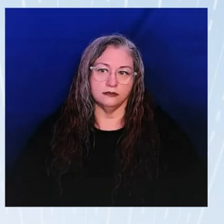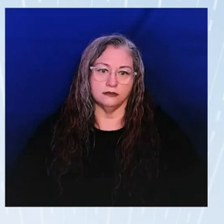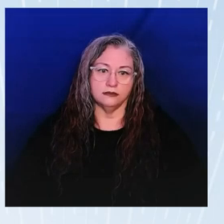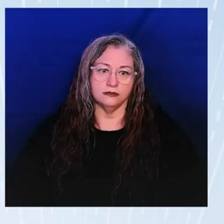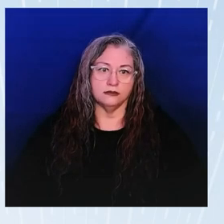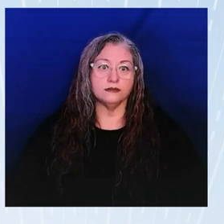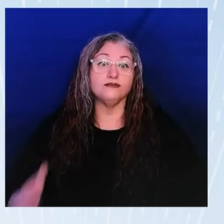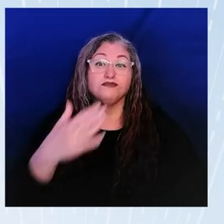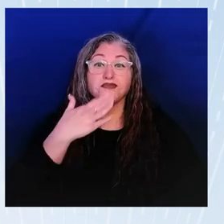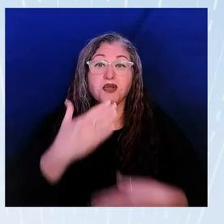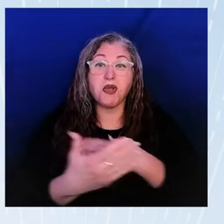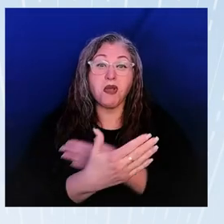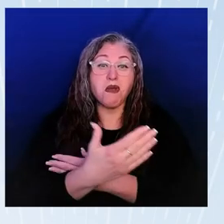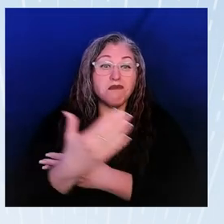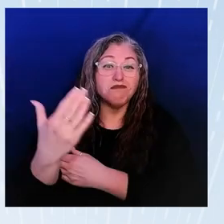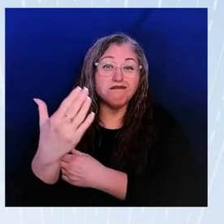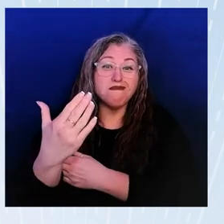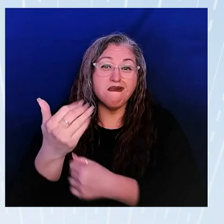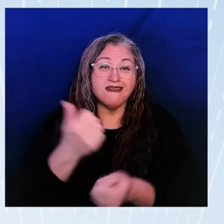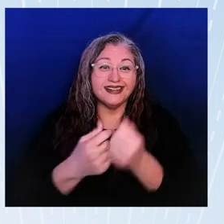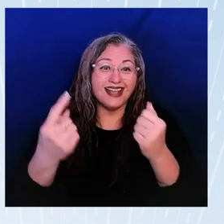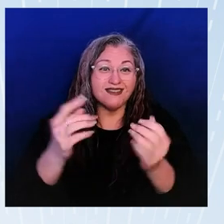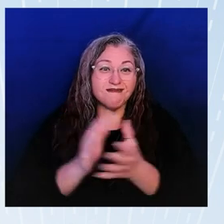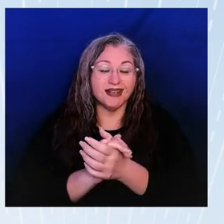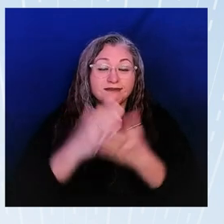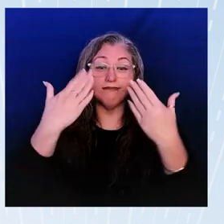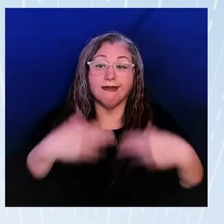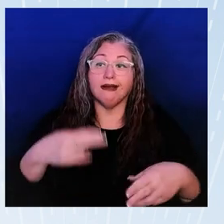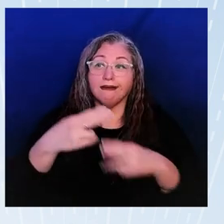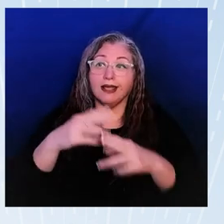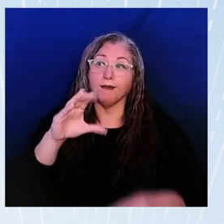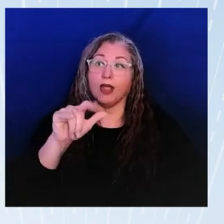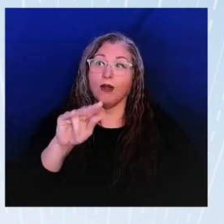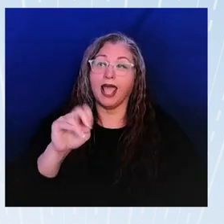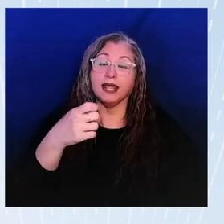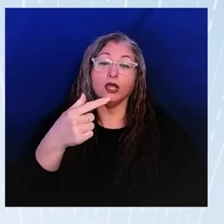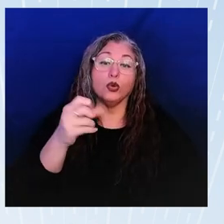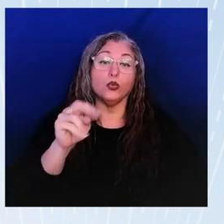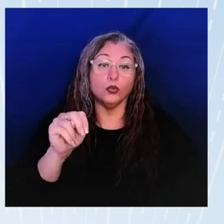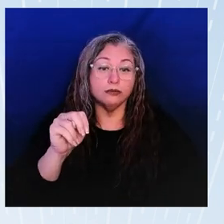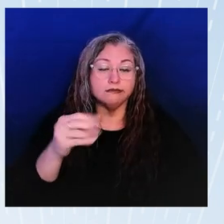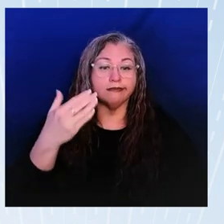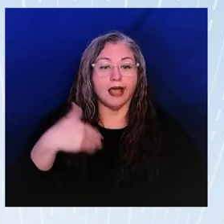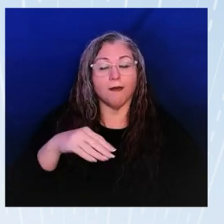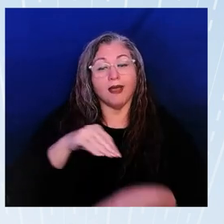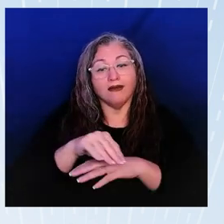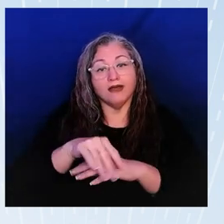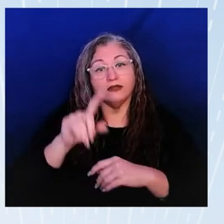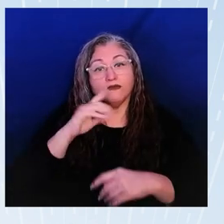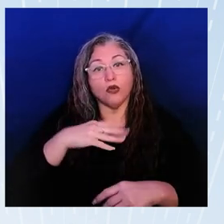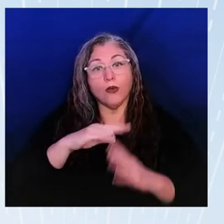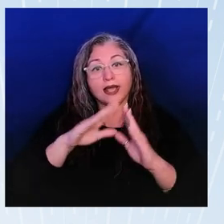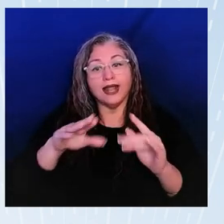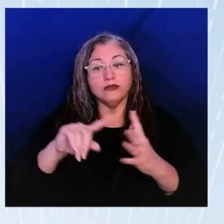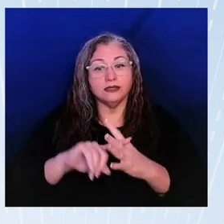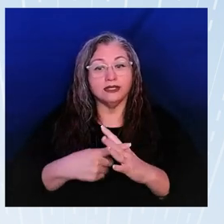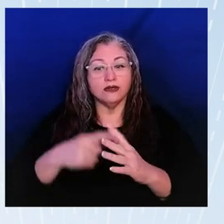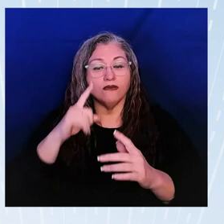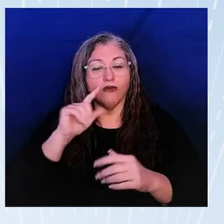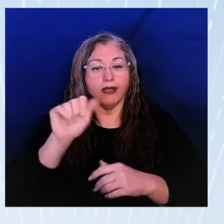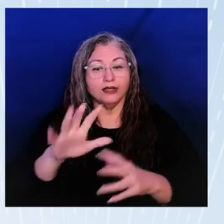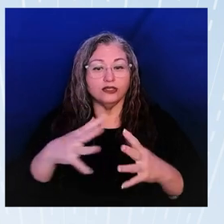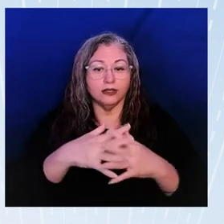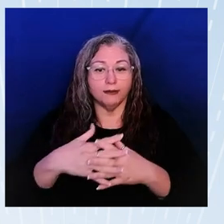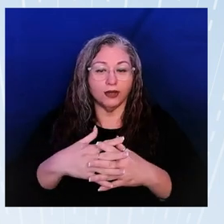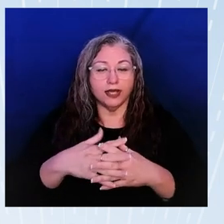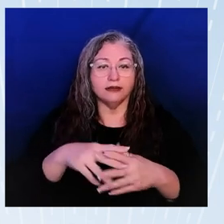Good morning, everyone. My name is Caroline Goon, and I'm an advisor for the White House Initiative on Asian Americans,